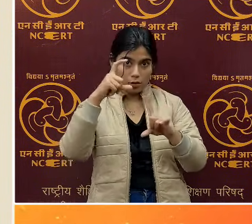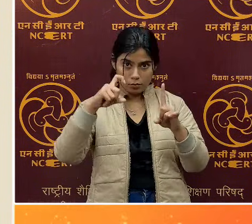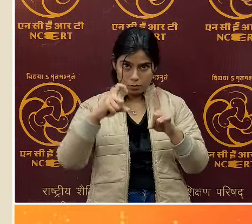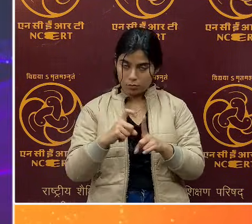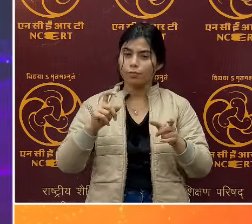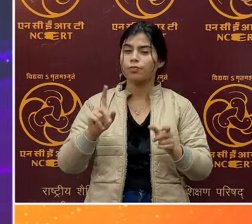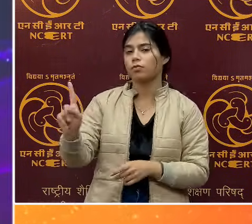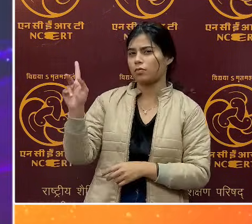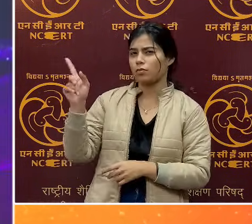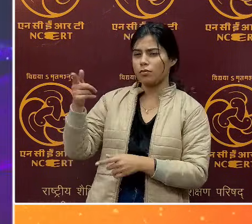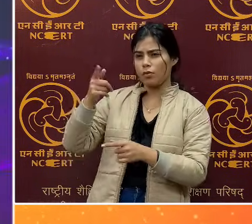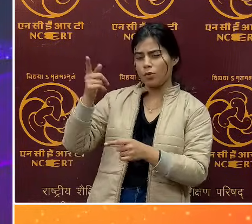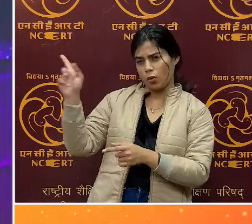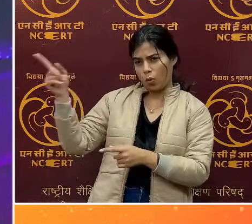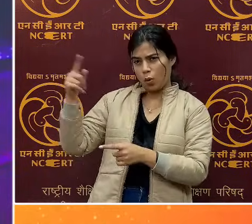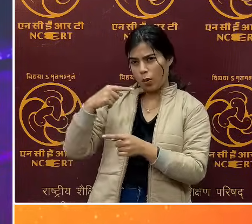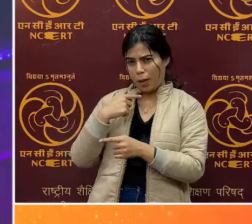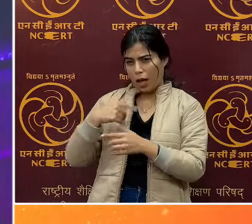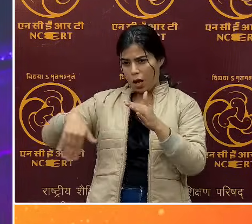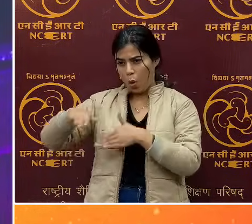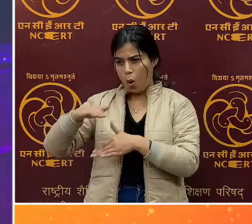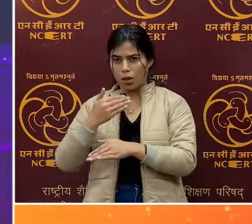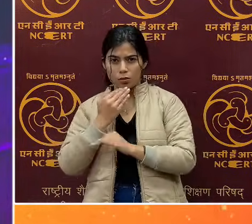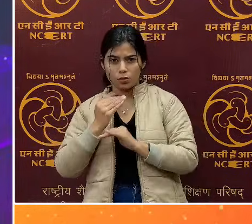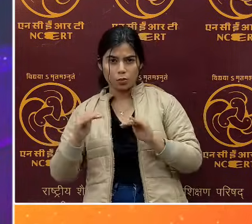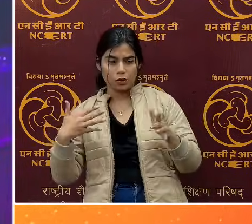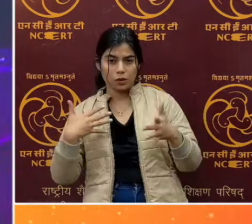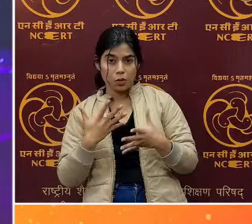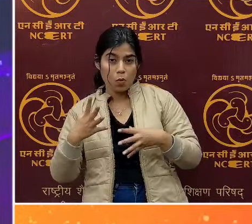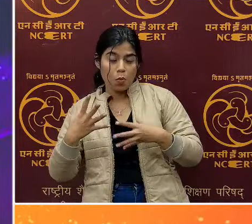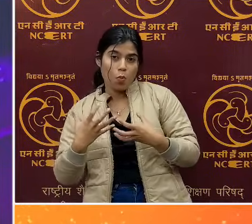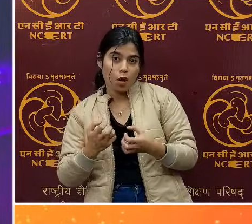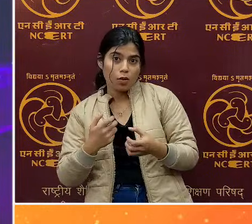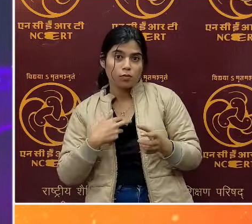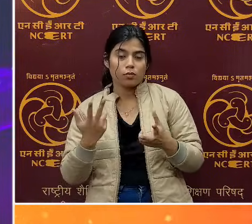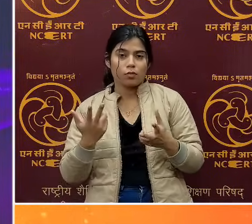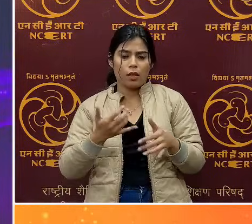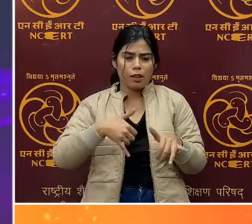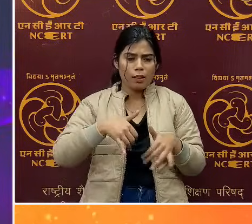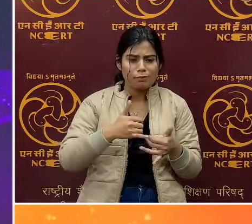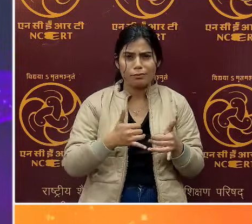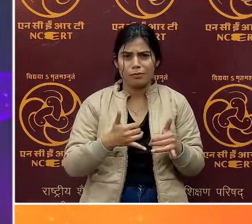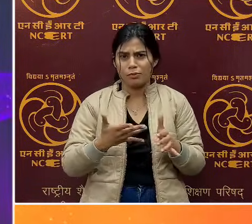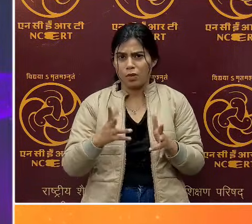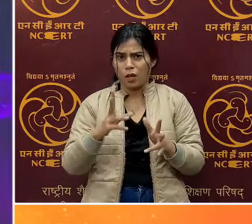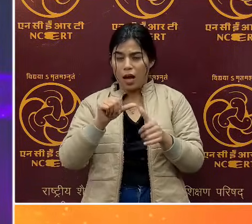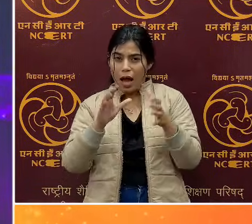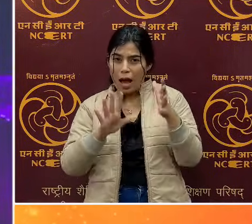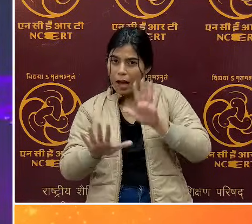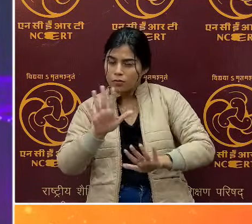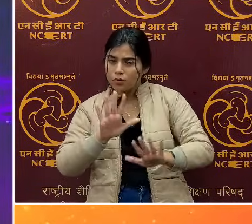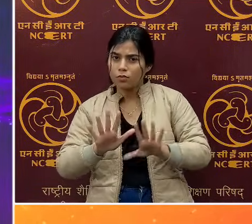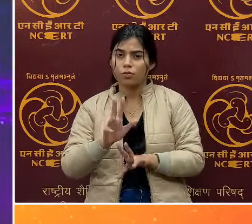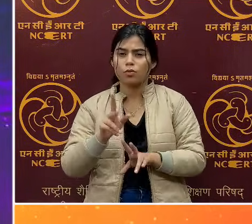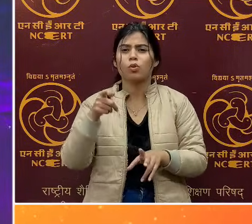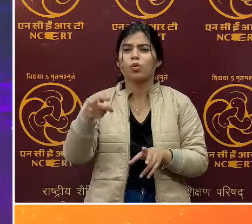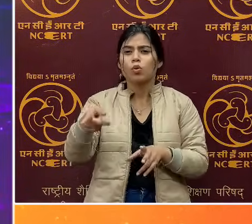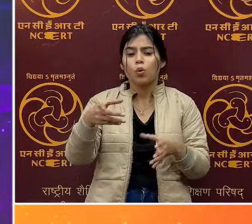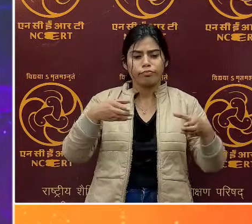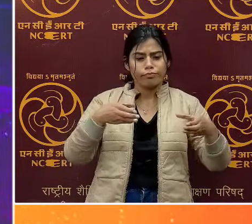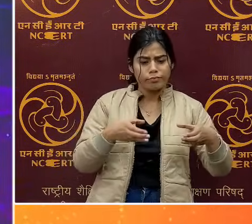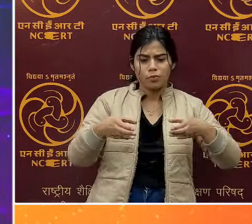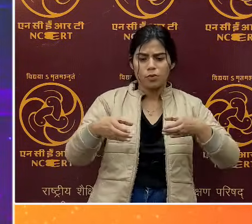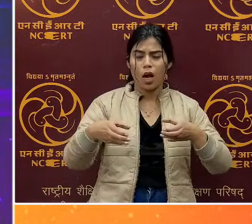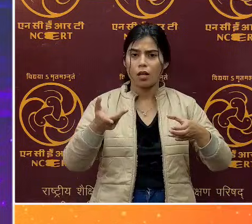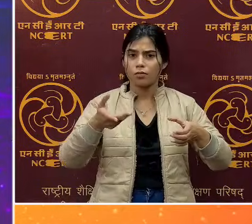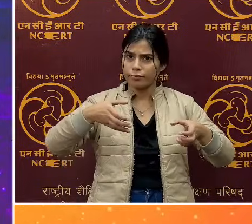ma'am, our students can also perform this, beautiful activity of pinhole camera. That's why I have at shown their that you homes. can just use cups as